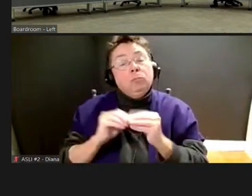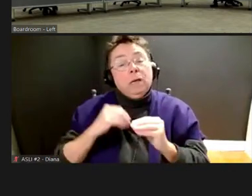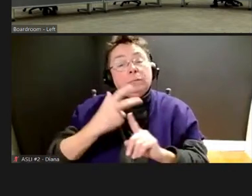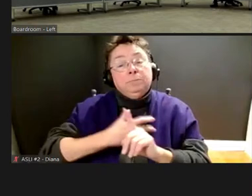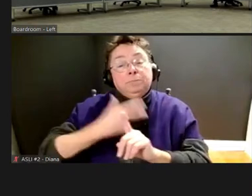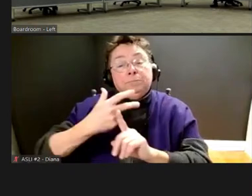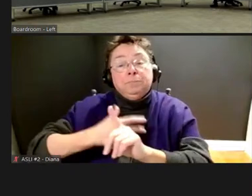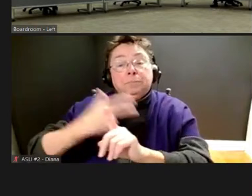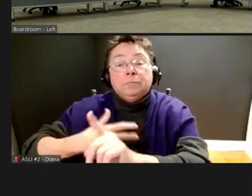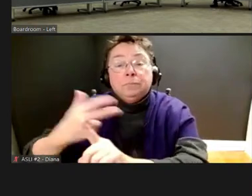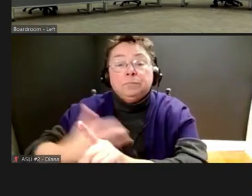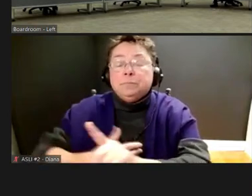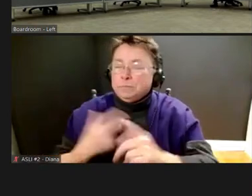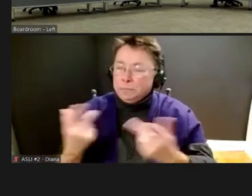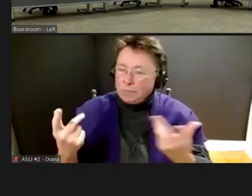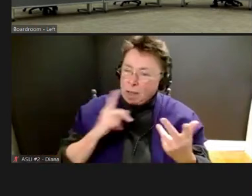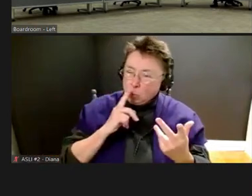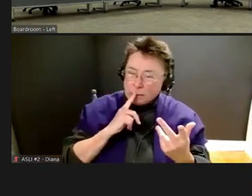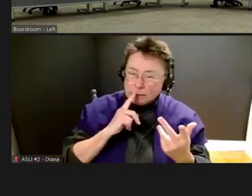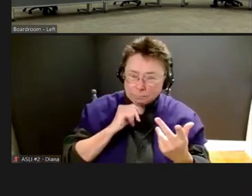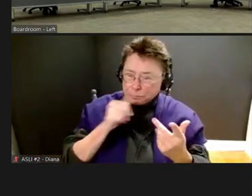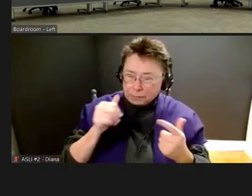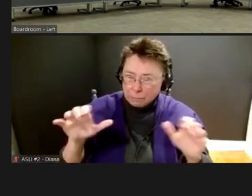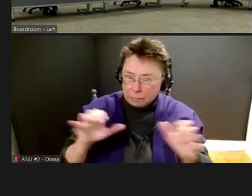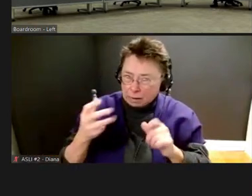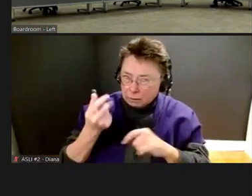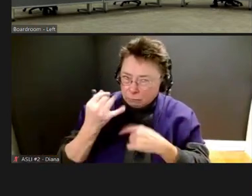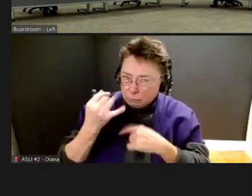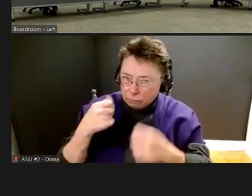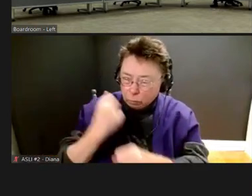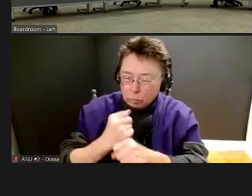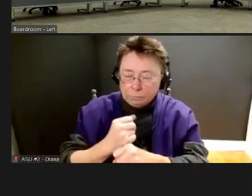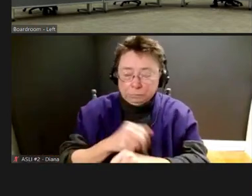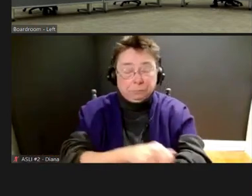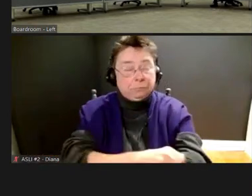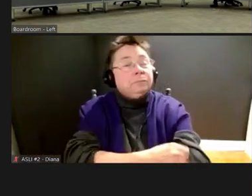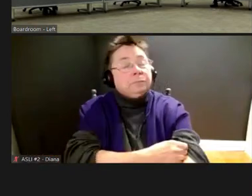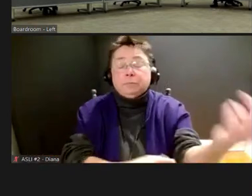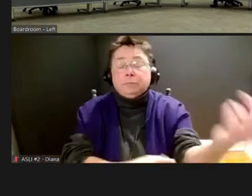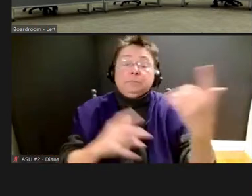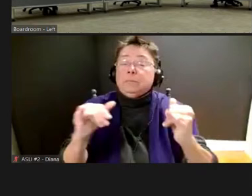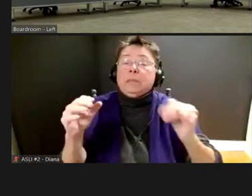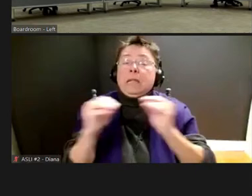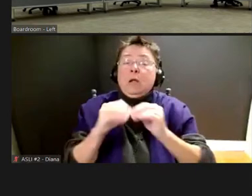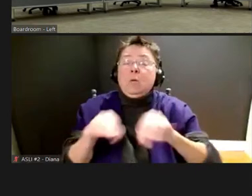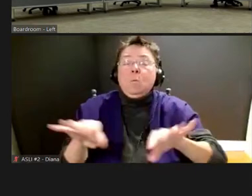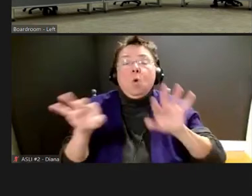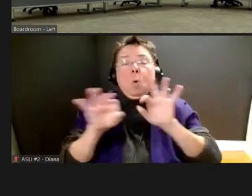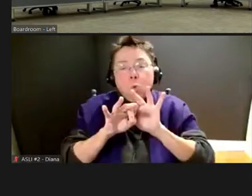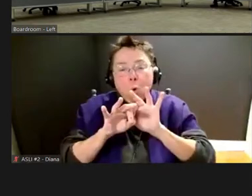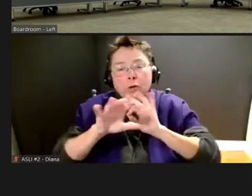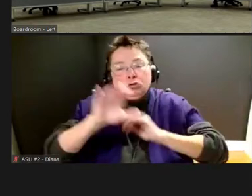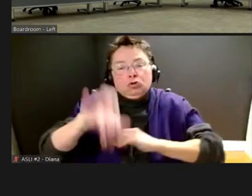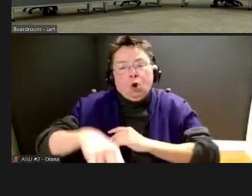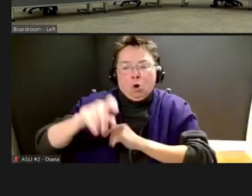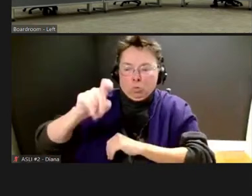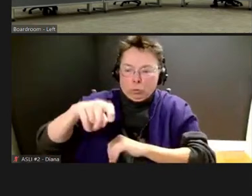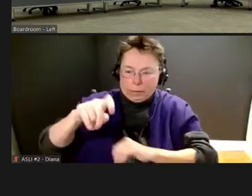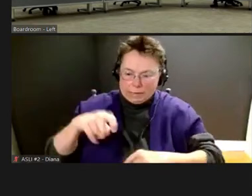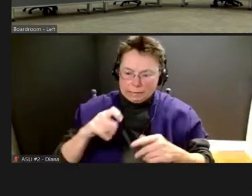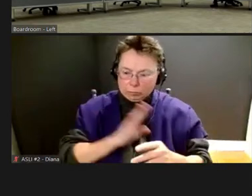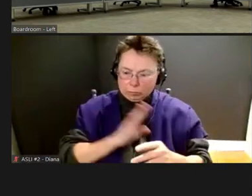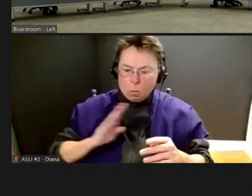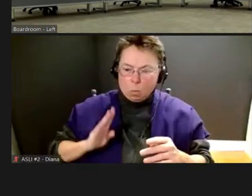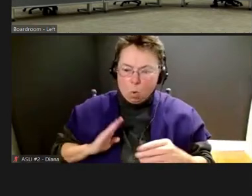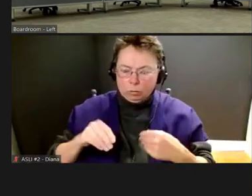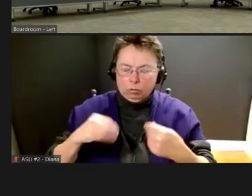the Citizens Advisory Board has not been active for several years. Now, more than ever, Chicago needs this board to give the public their voice. I